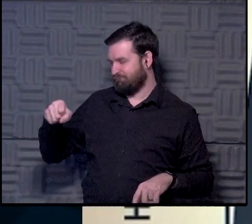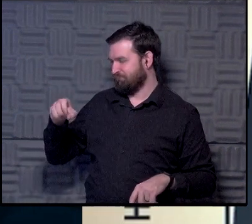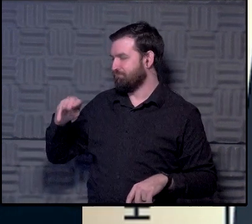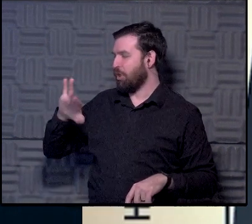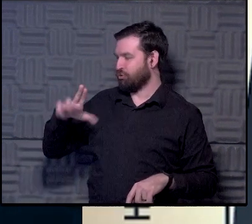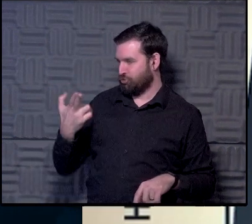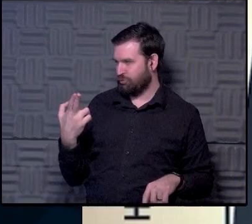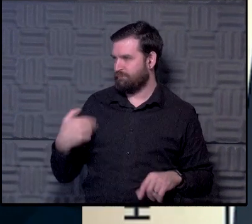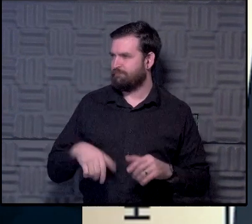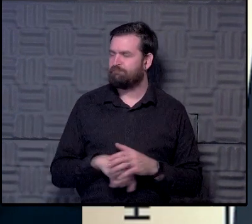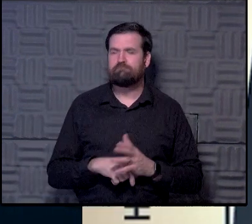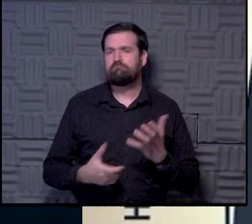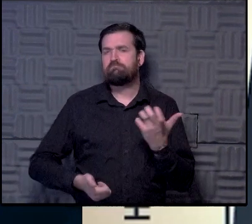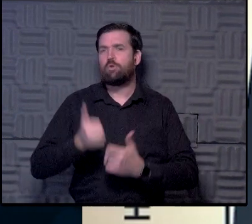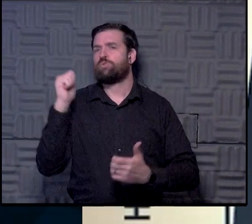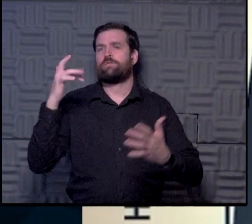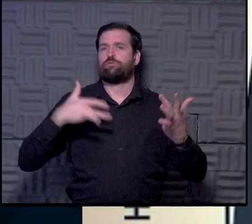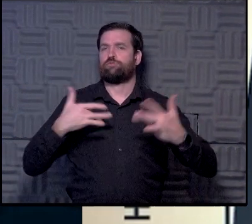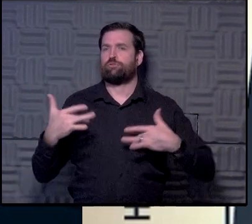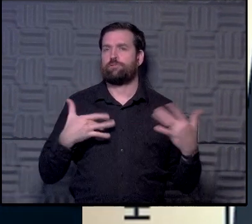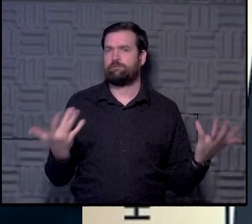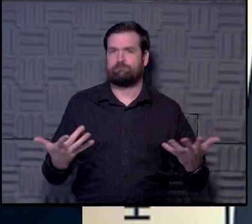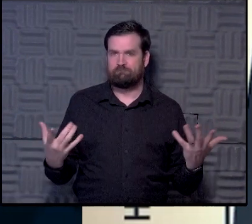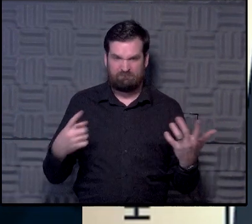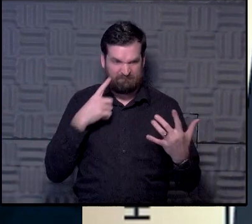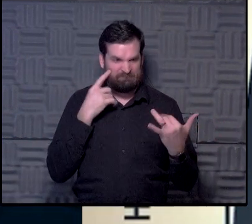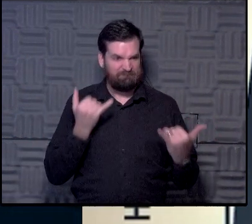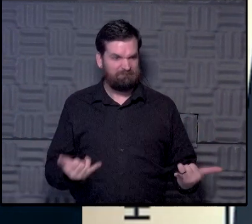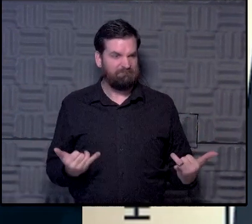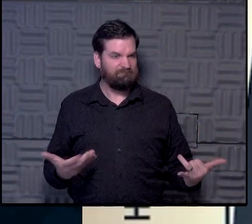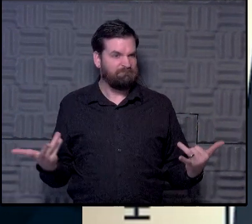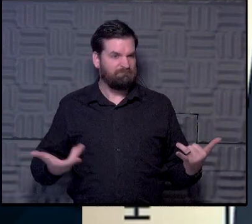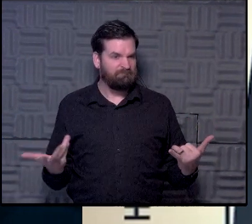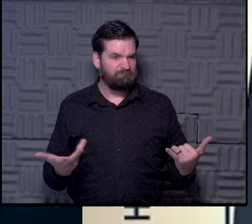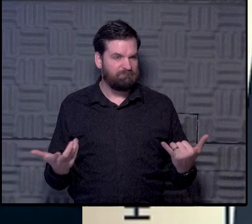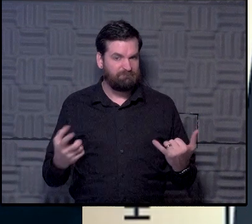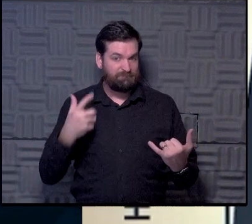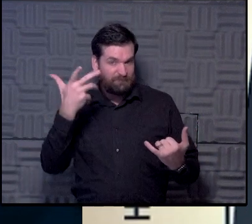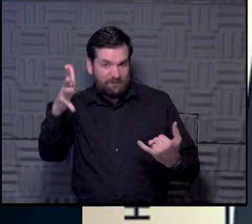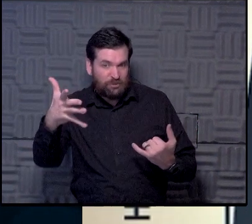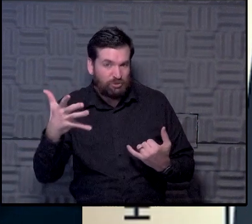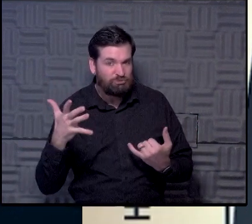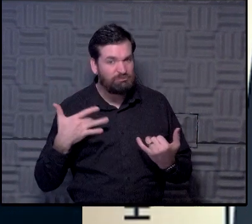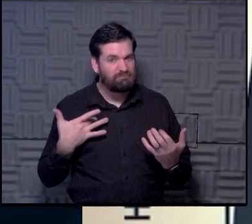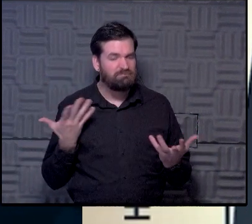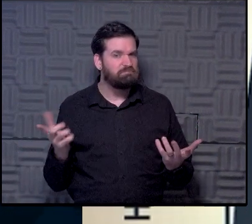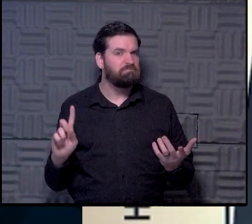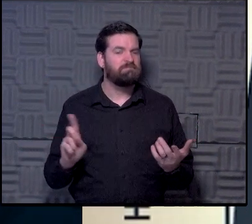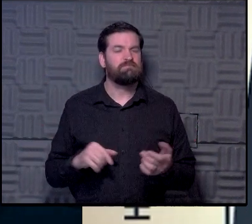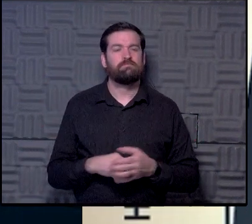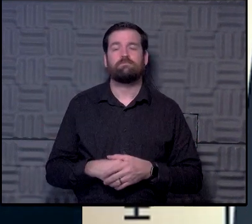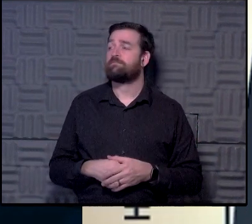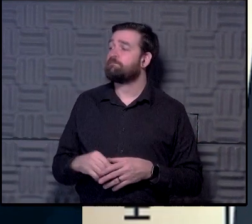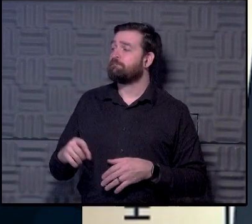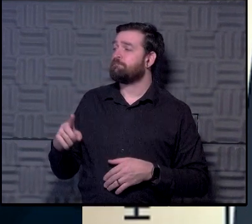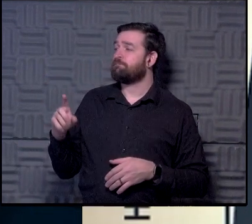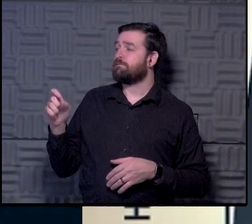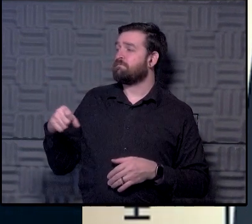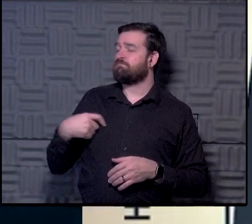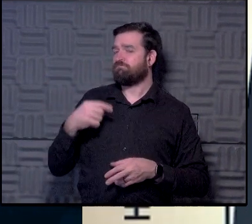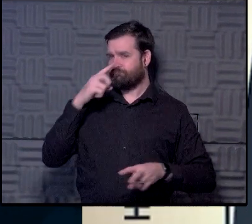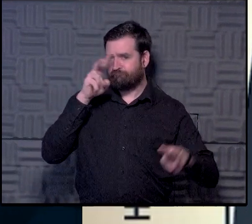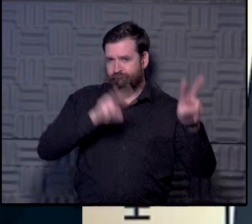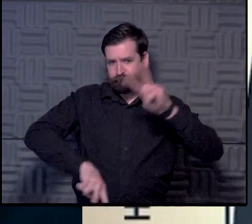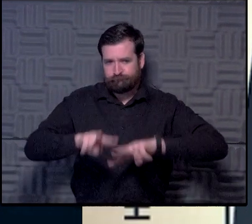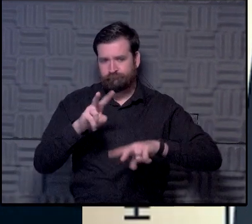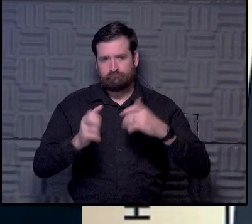it's so. What worries you most now about this? Where do you think we are? Where do you think we've been? Yeah, I think as I look